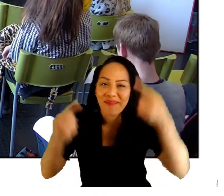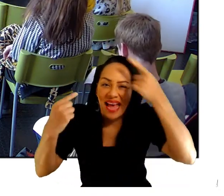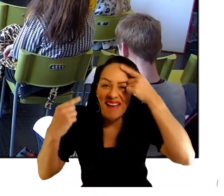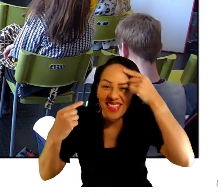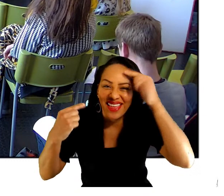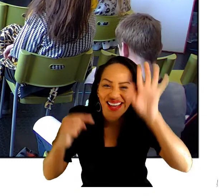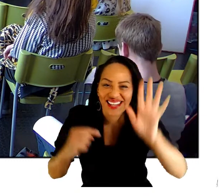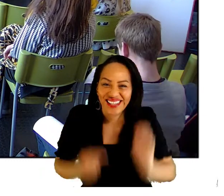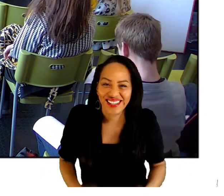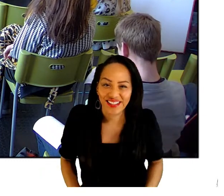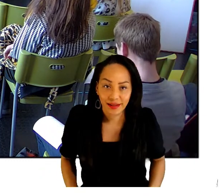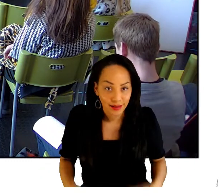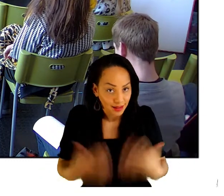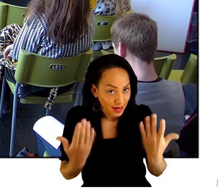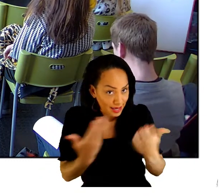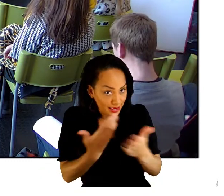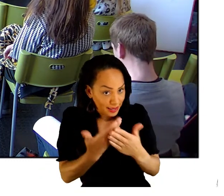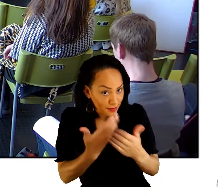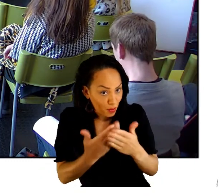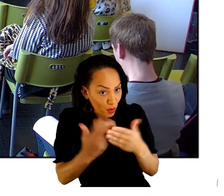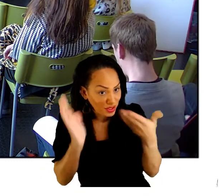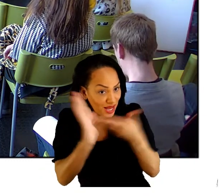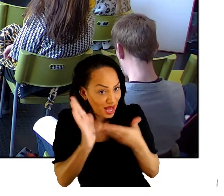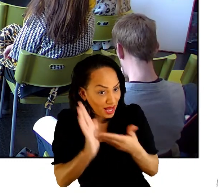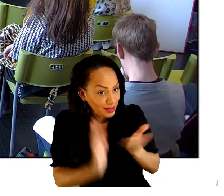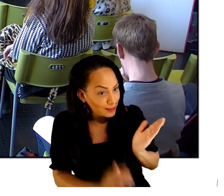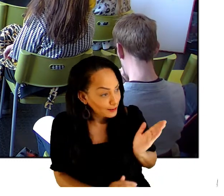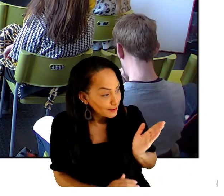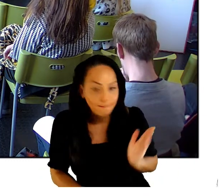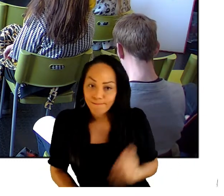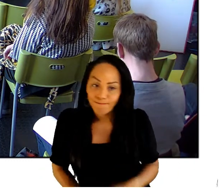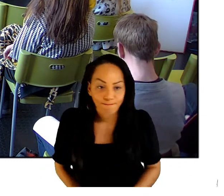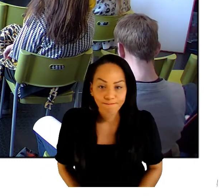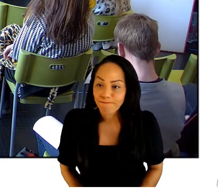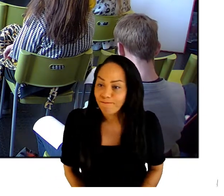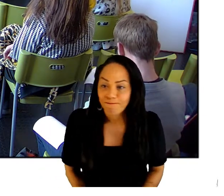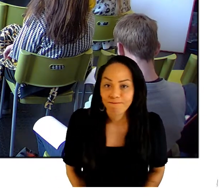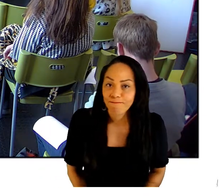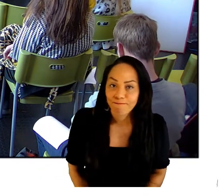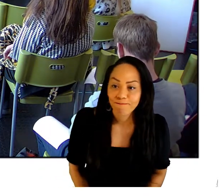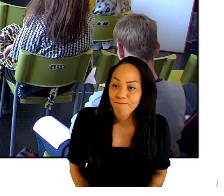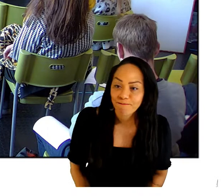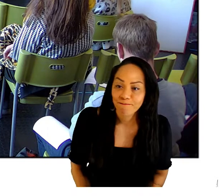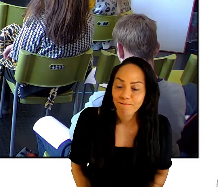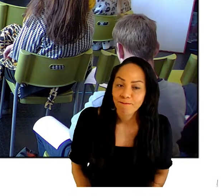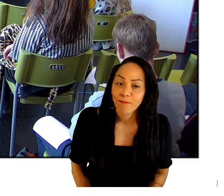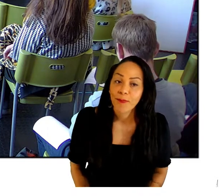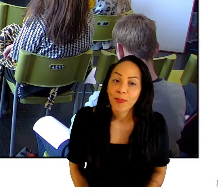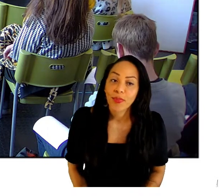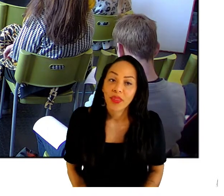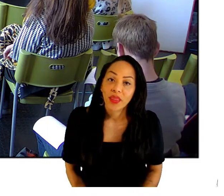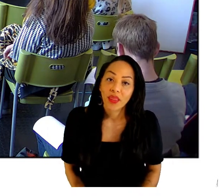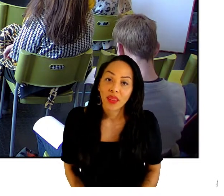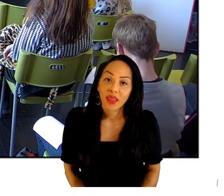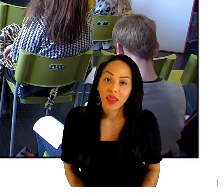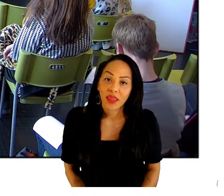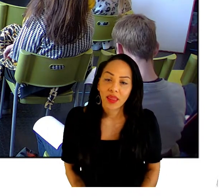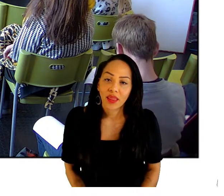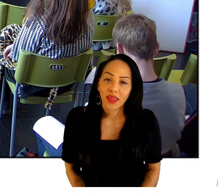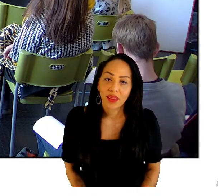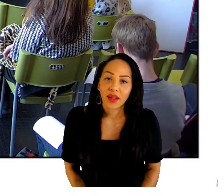Do you have anything more to add to that? No. But I find the most important thing to transcend the